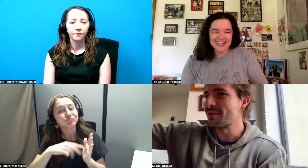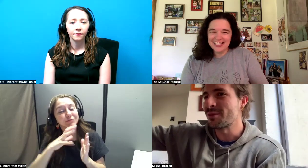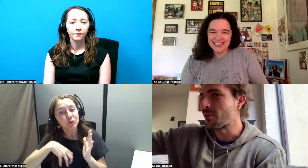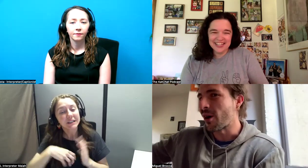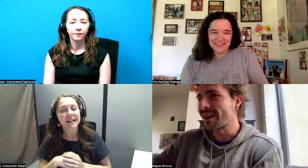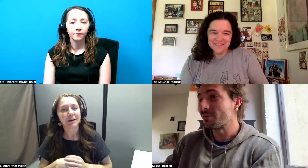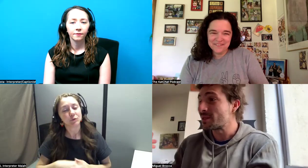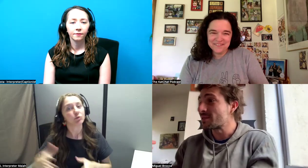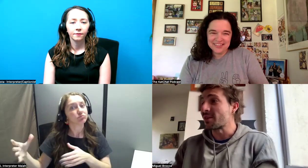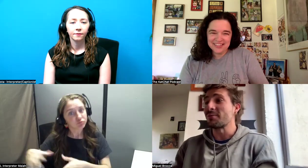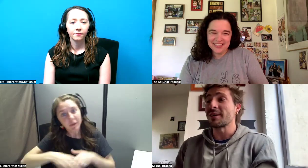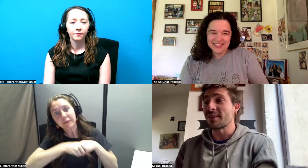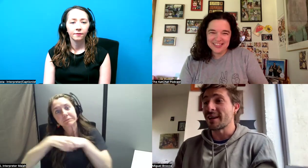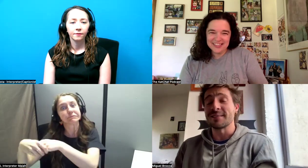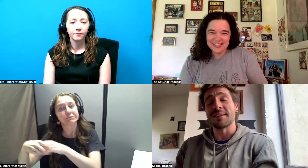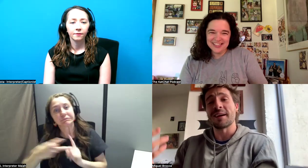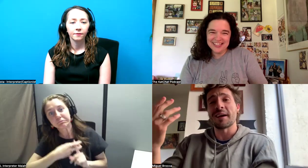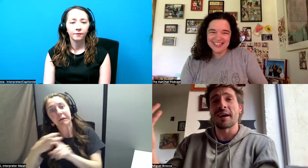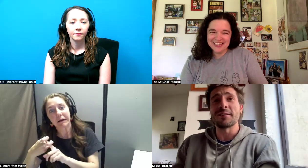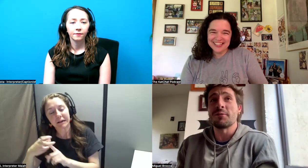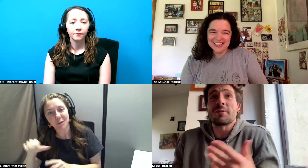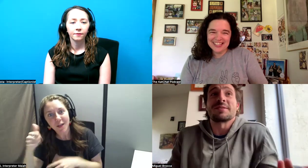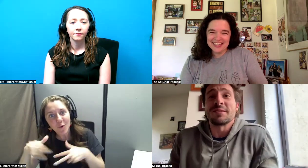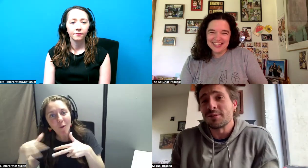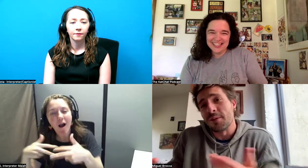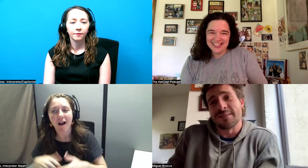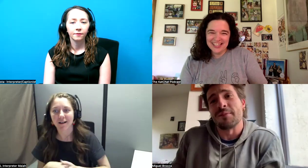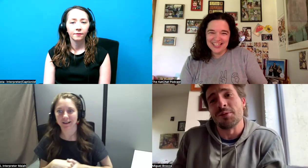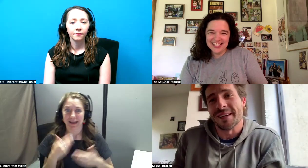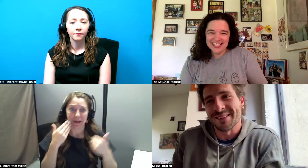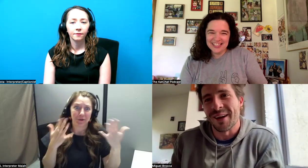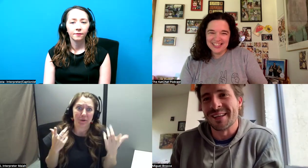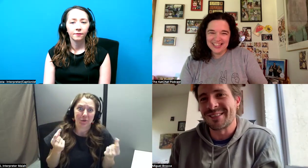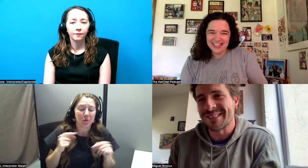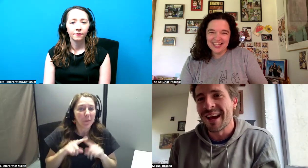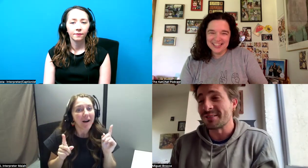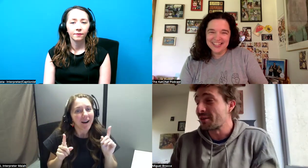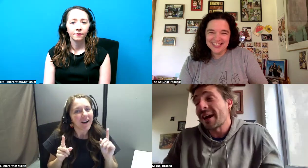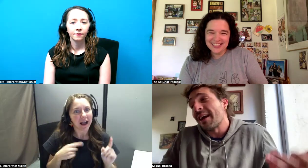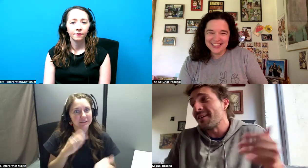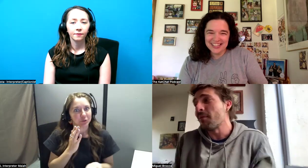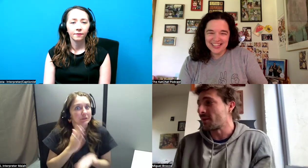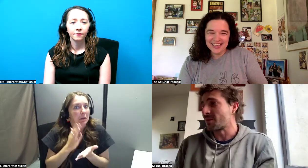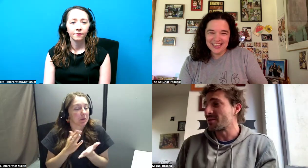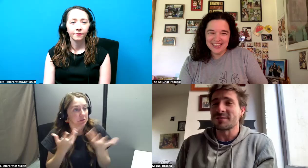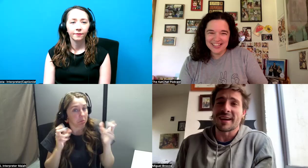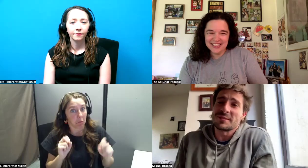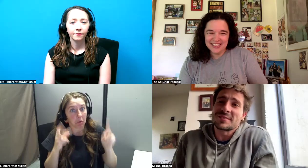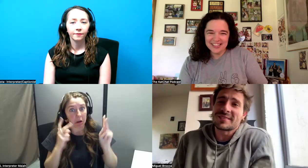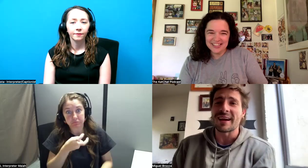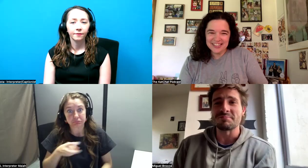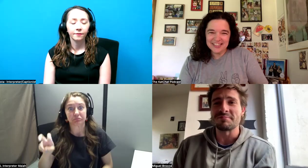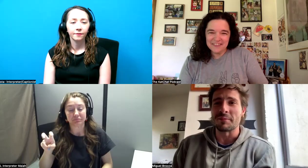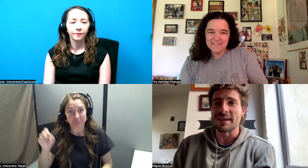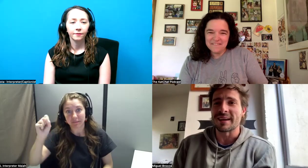another different walk, and we just started running our lines. And then I don't know what I was gonna do, but I stopped doing it. You know, I said, "Okay, yeah, yeah, boss, whatever you said." It's